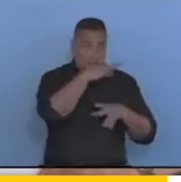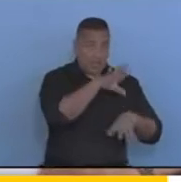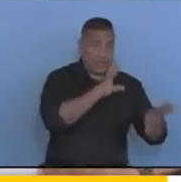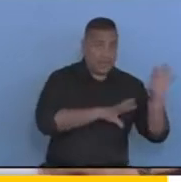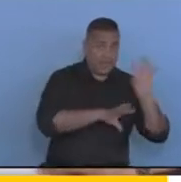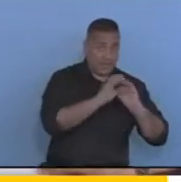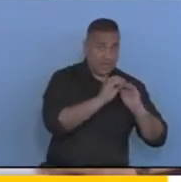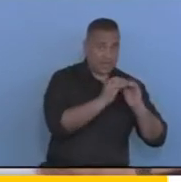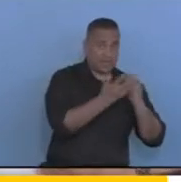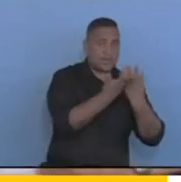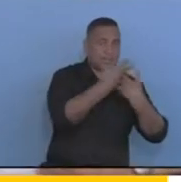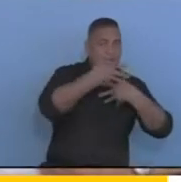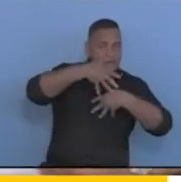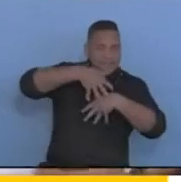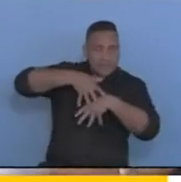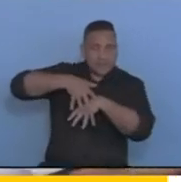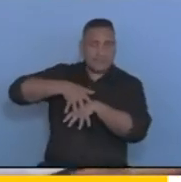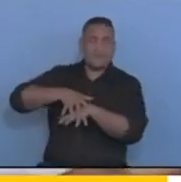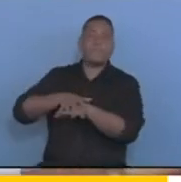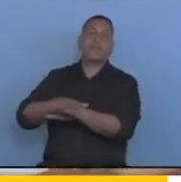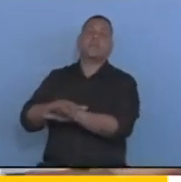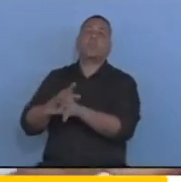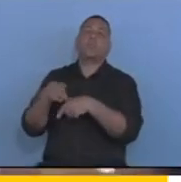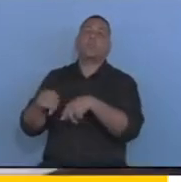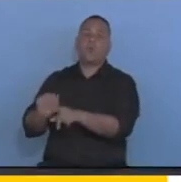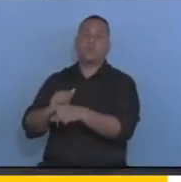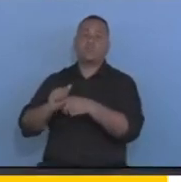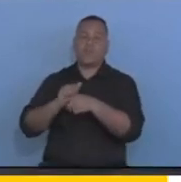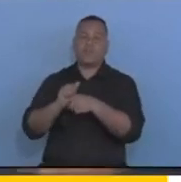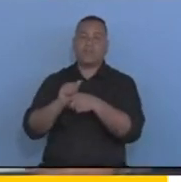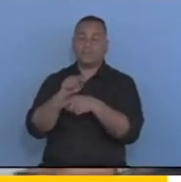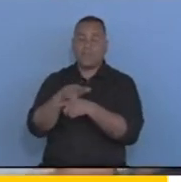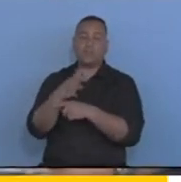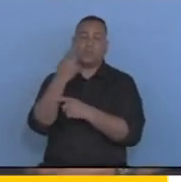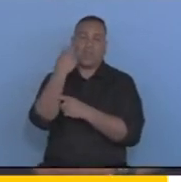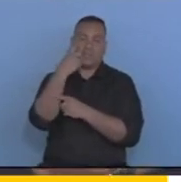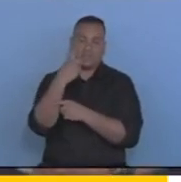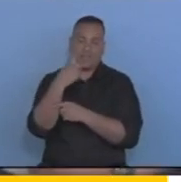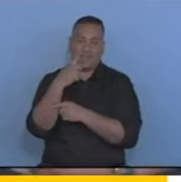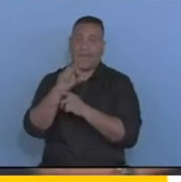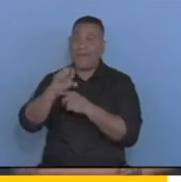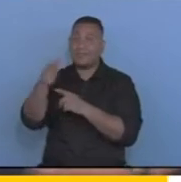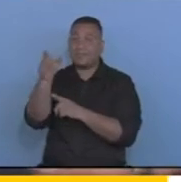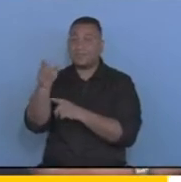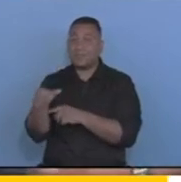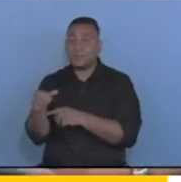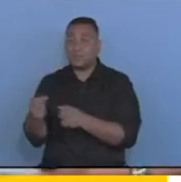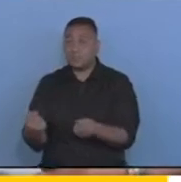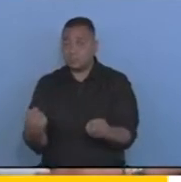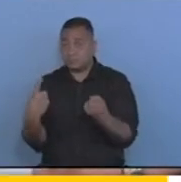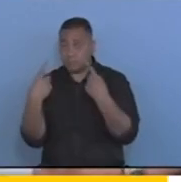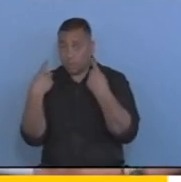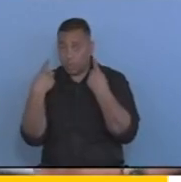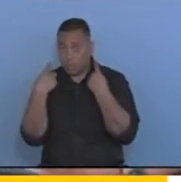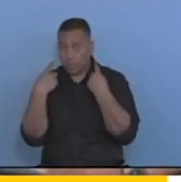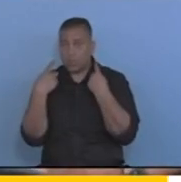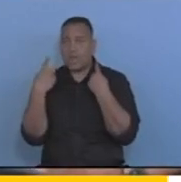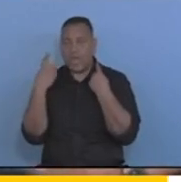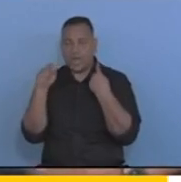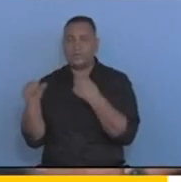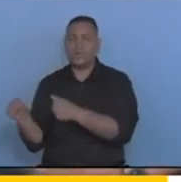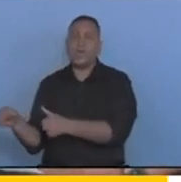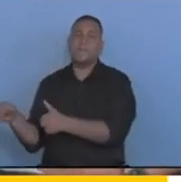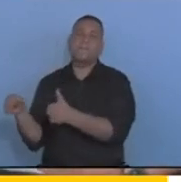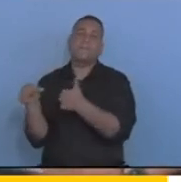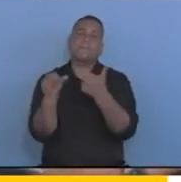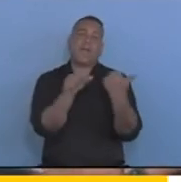they can understand. So if the one person doesn't understand, we take them back to the classroom and